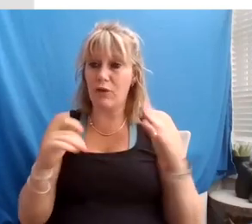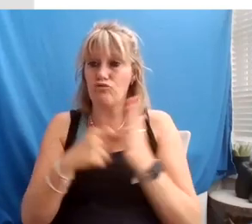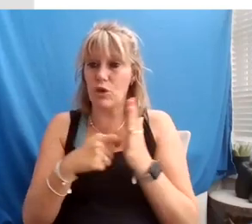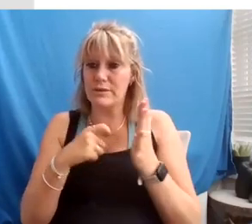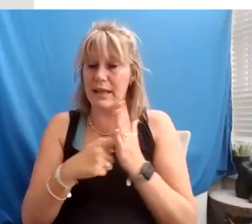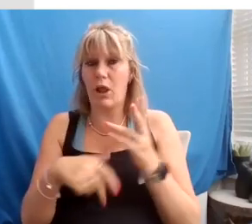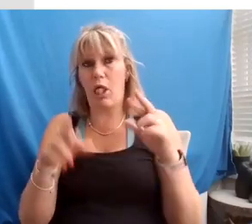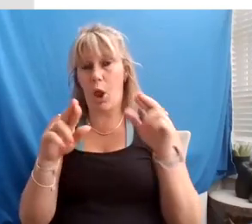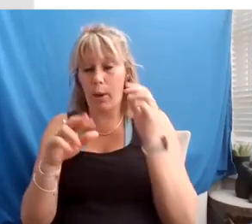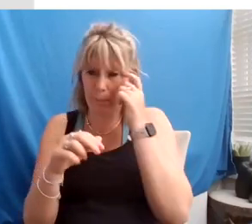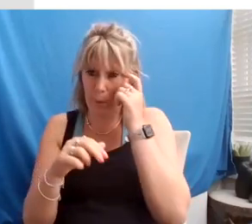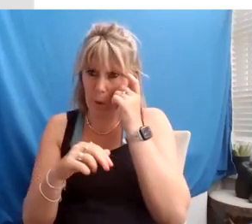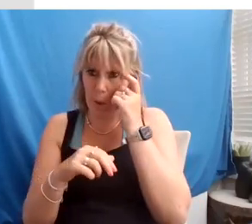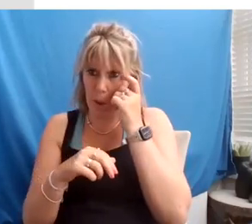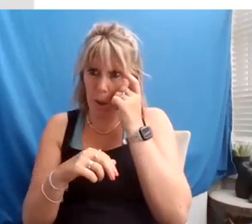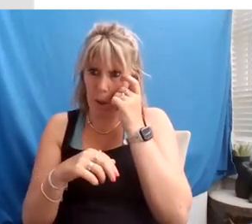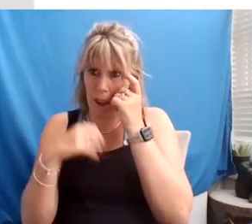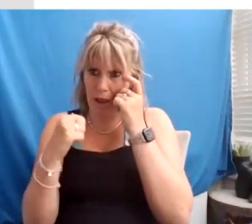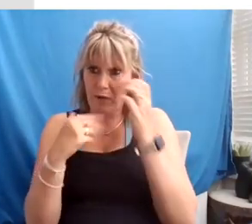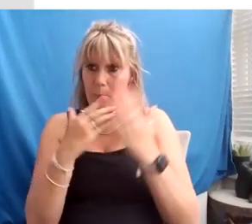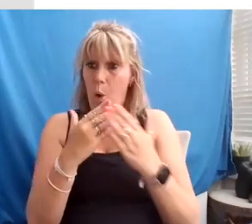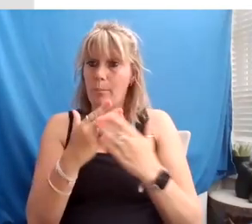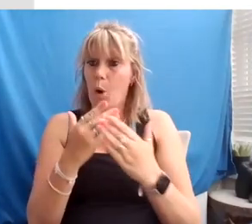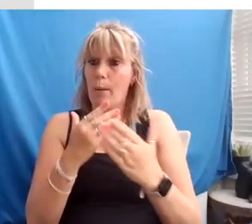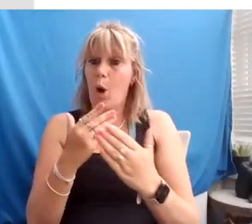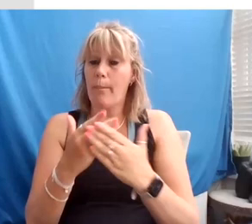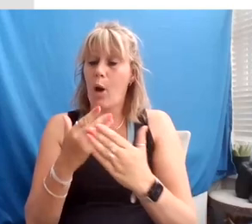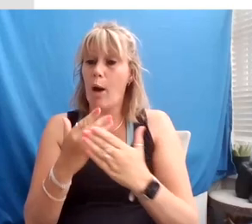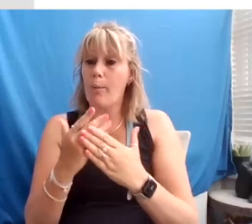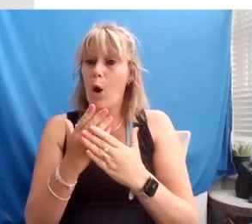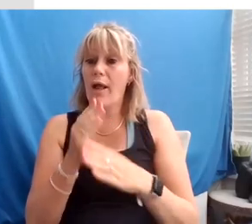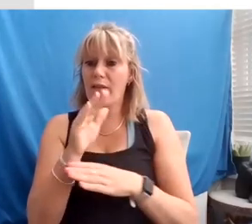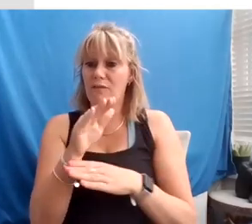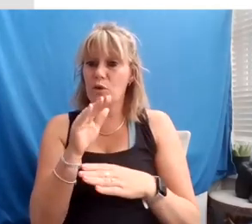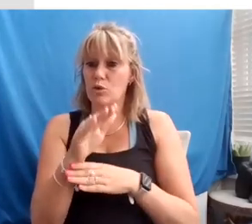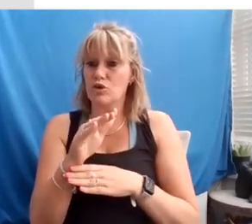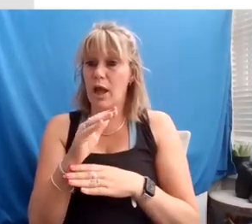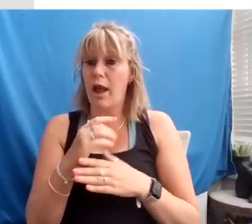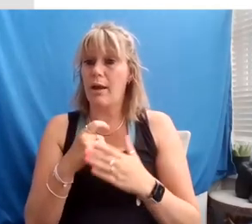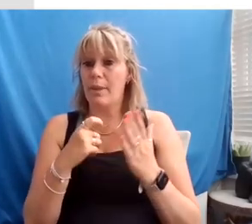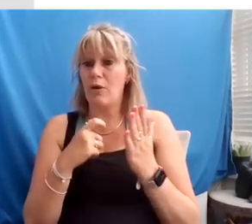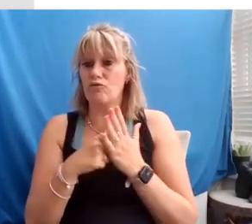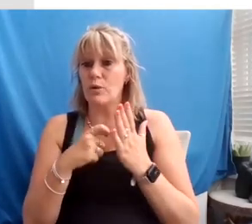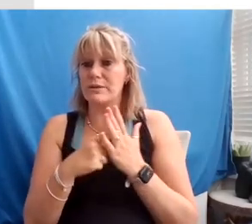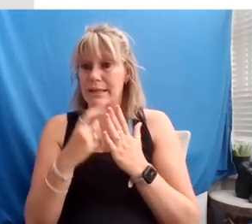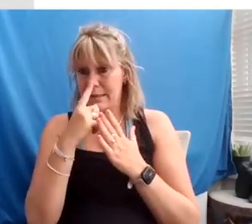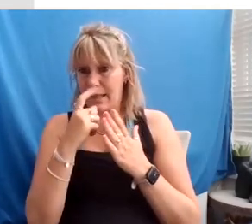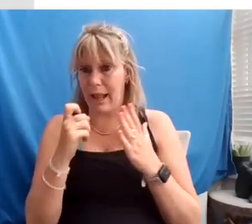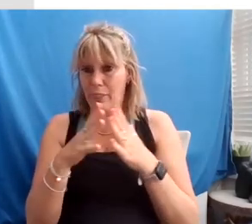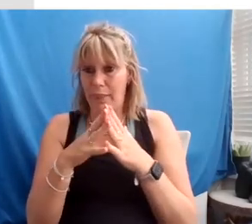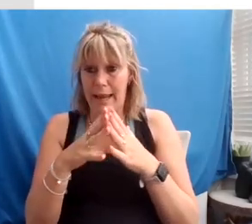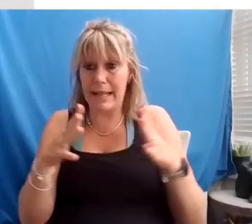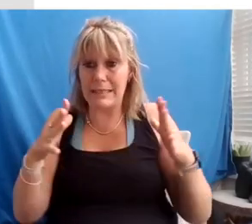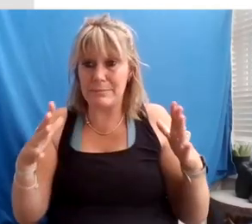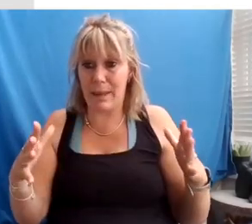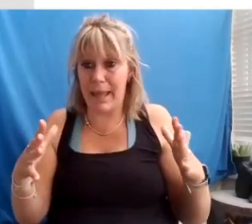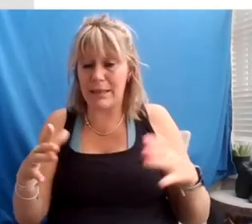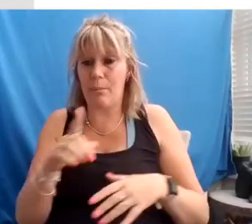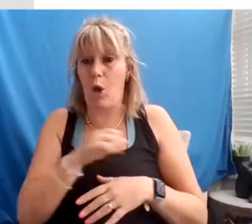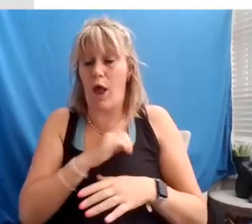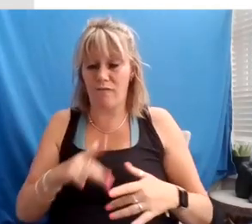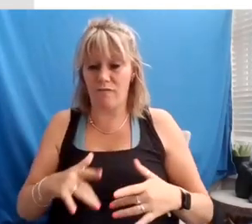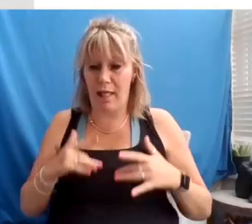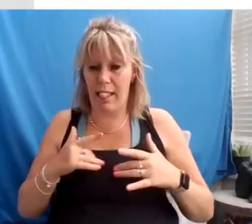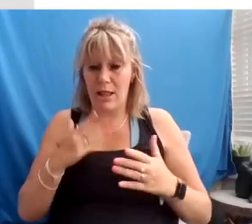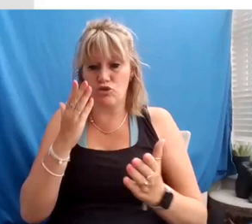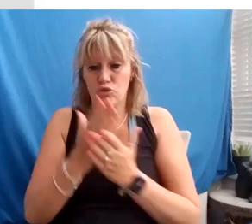and more in the future, but also that Rosetta are able to expand, because I think it's true to say that